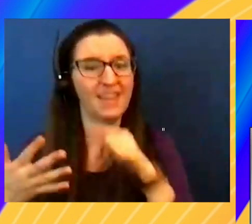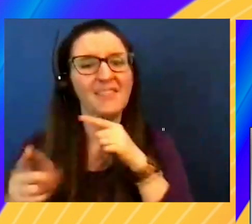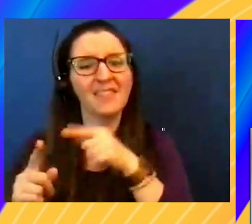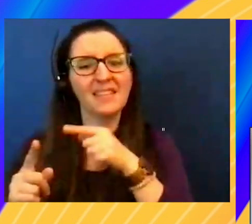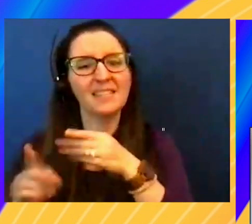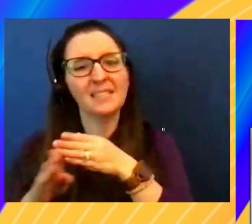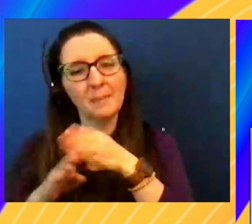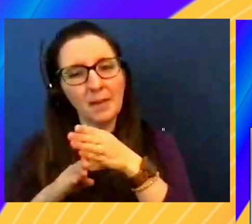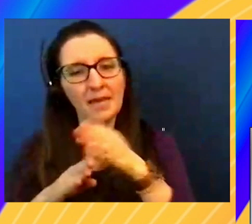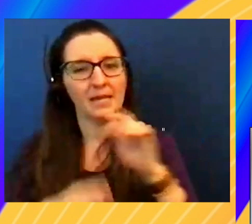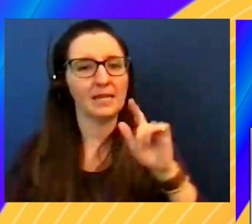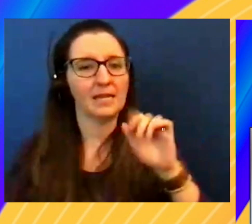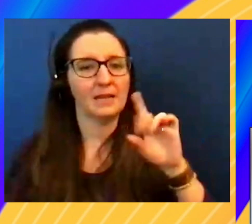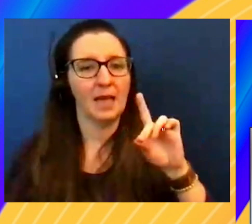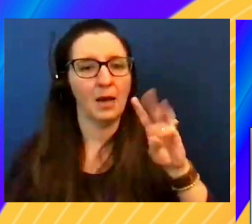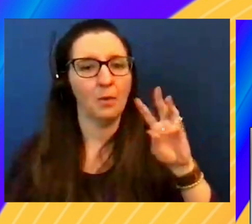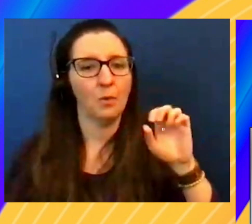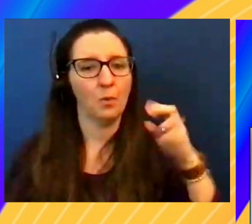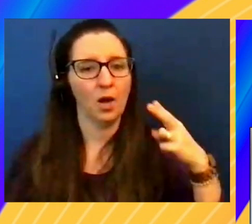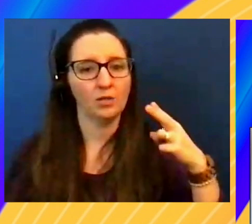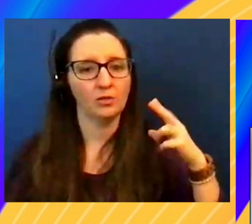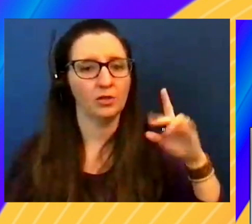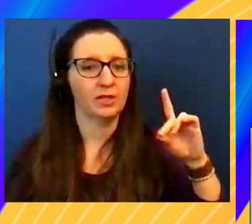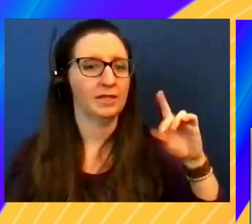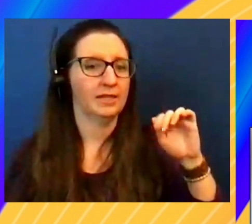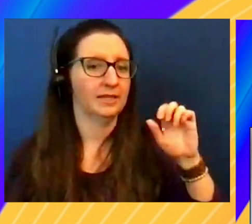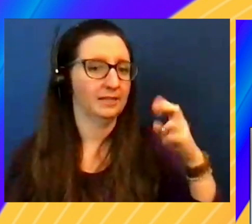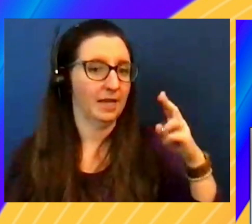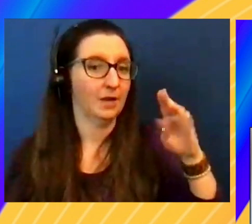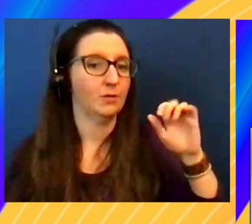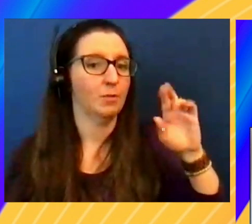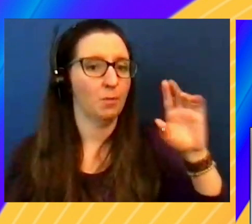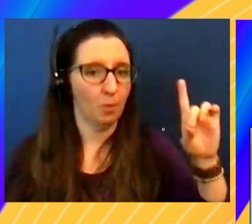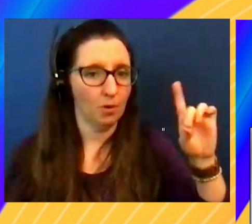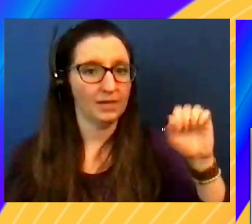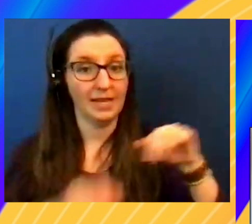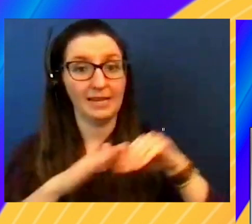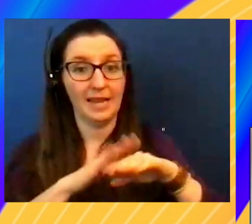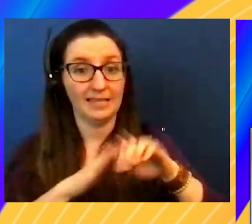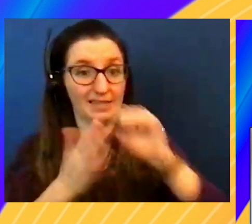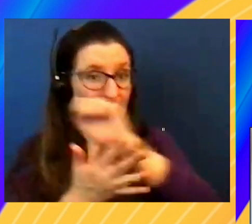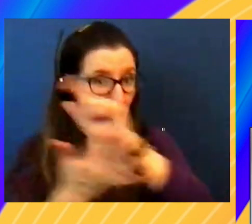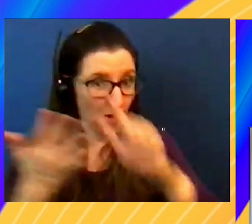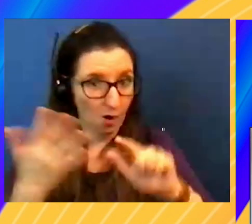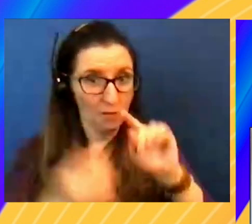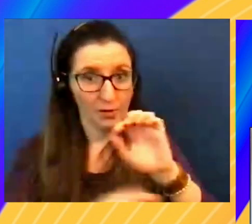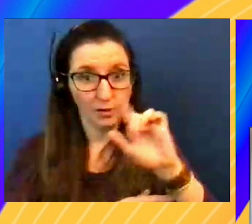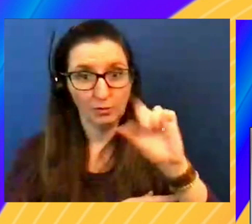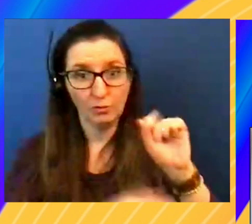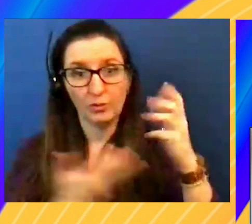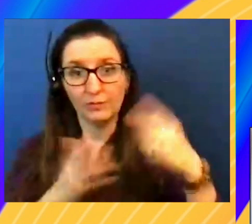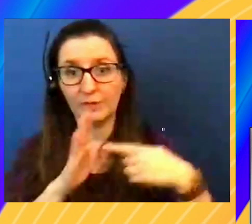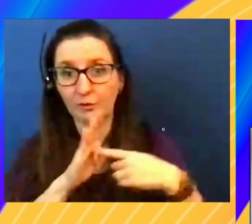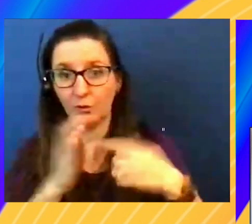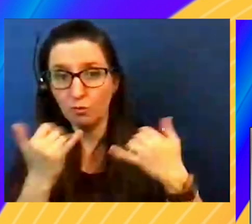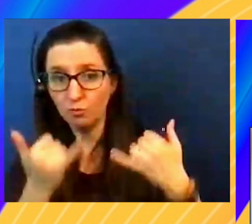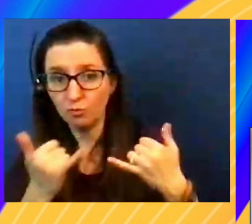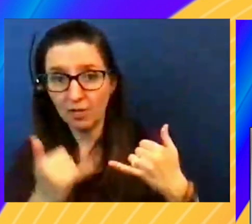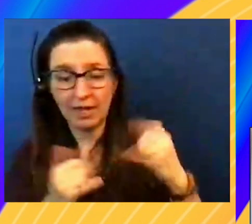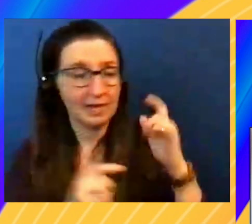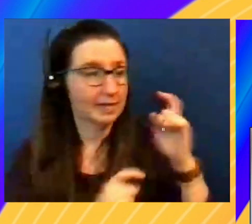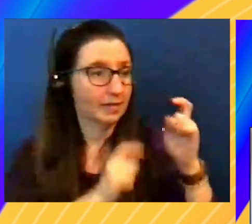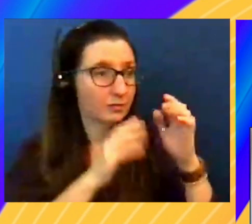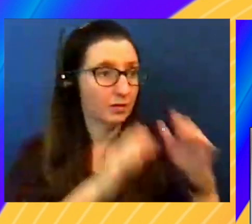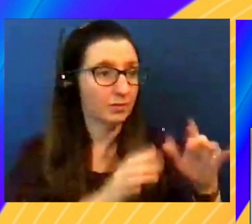you have access to all of the CloudWatch tools, the ones that I showed you today. So Contributor Insights, CloudWatch Metrics,